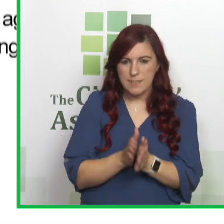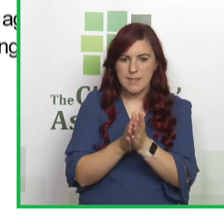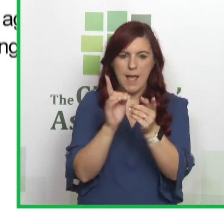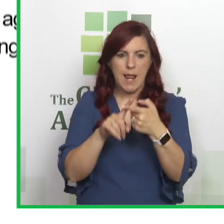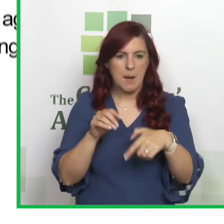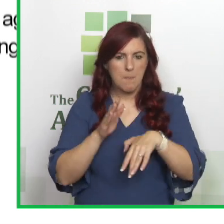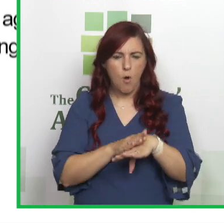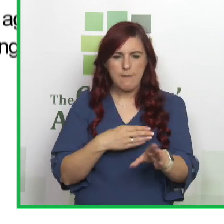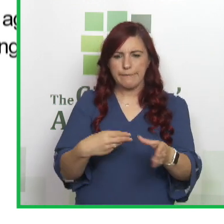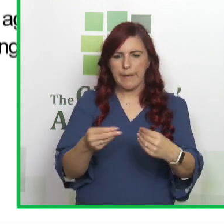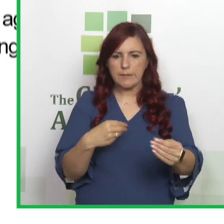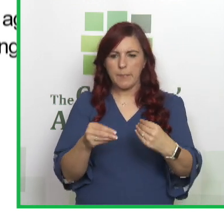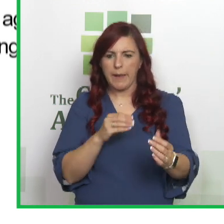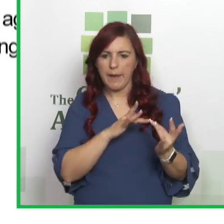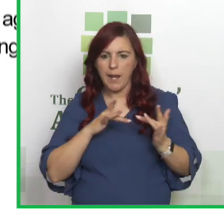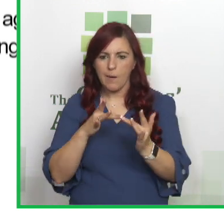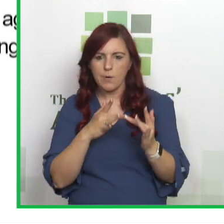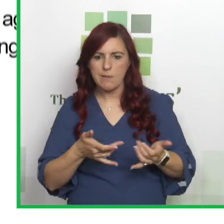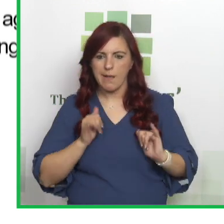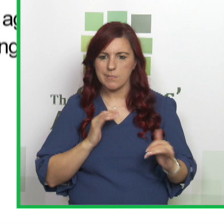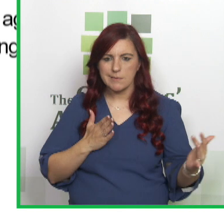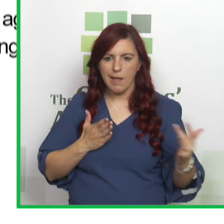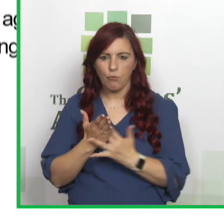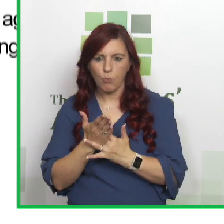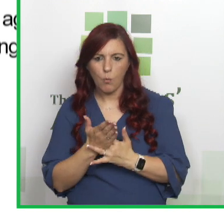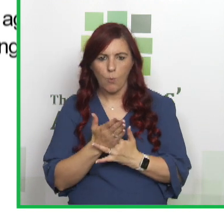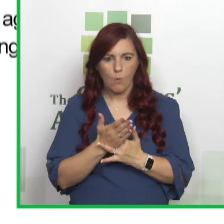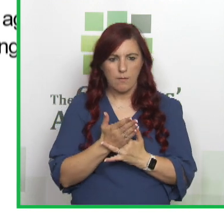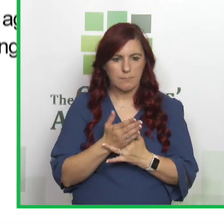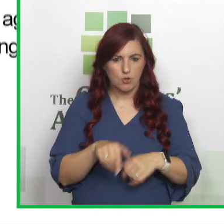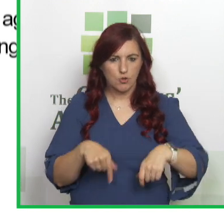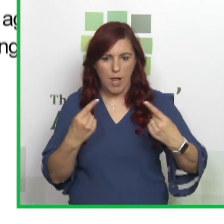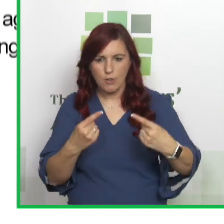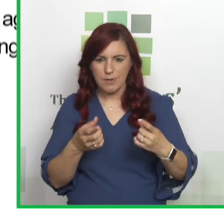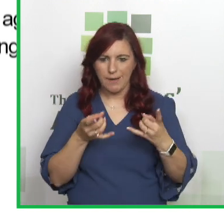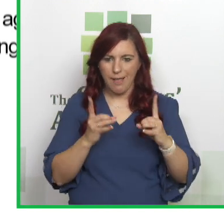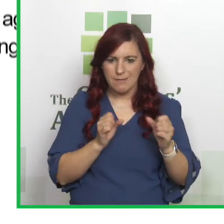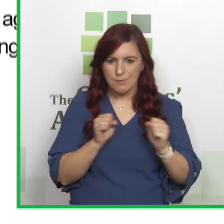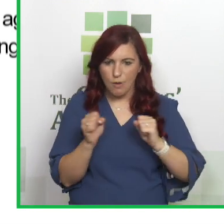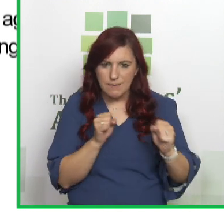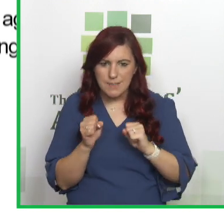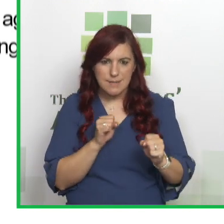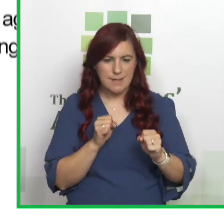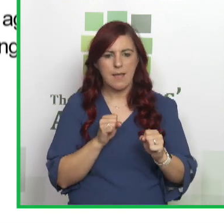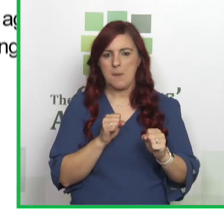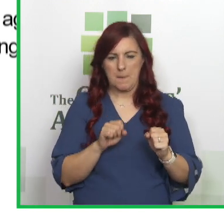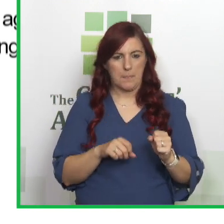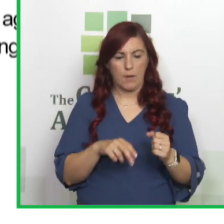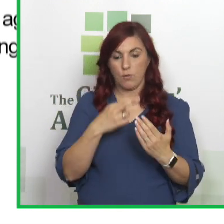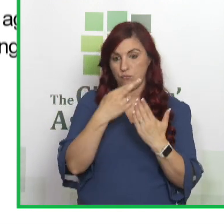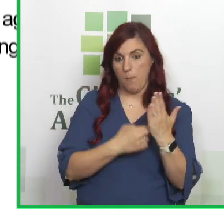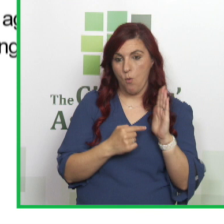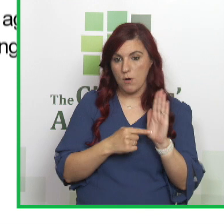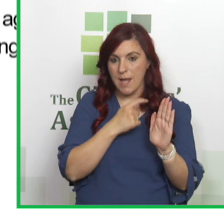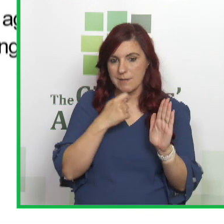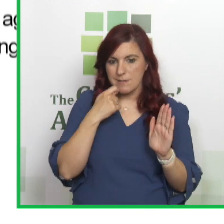that are compounding intersecting global crises and challenging health services and law enforcement responses. The report identifies